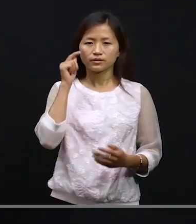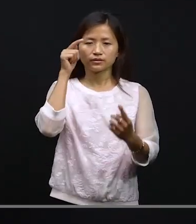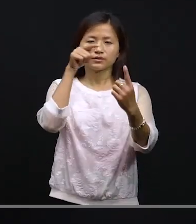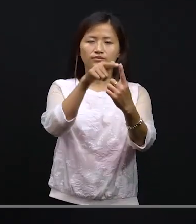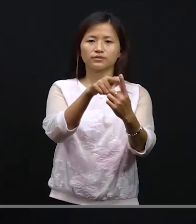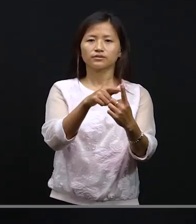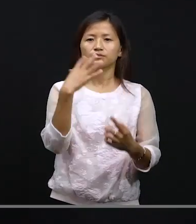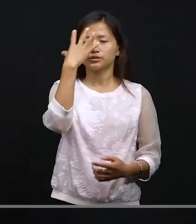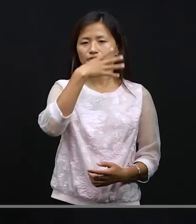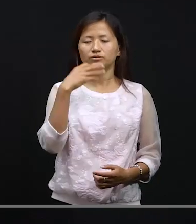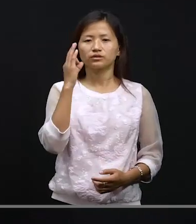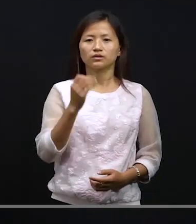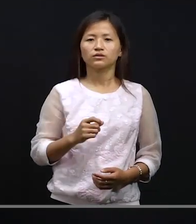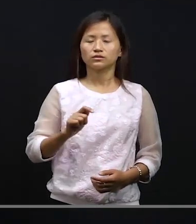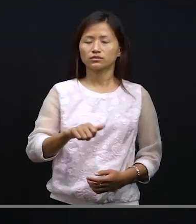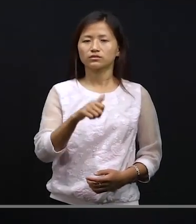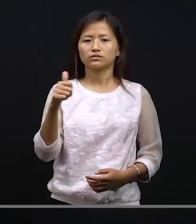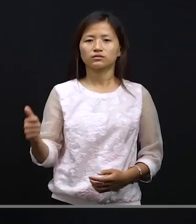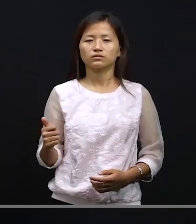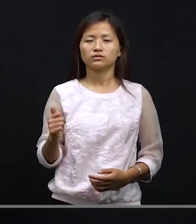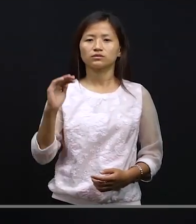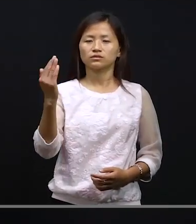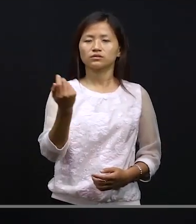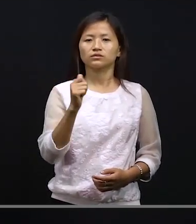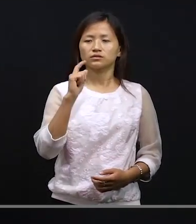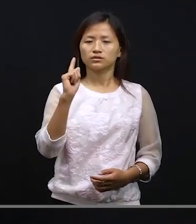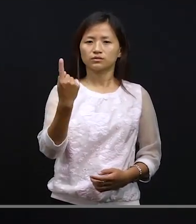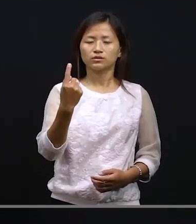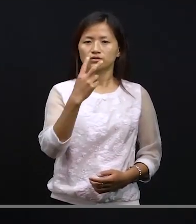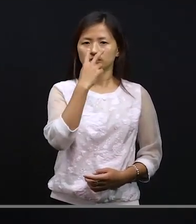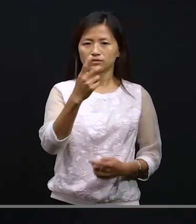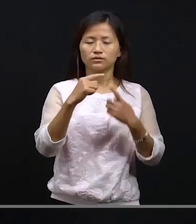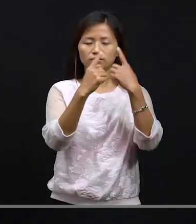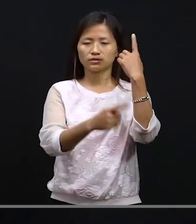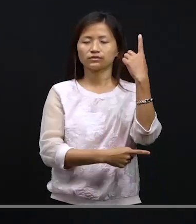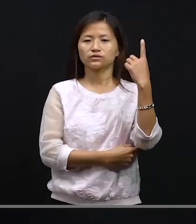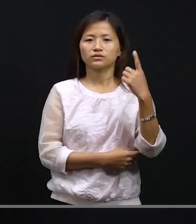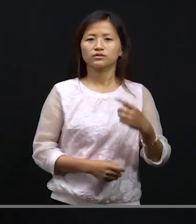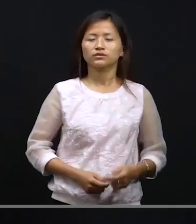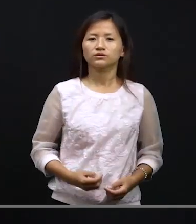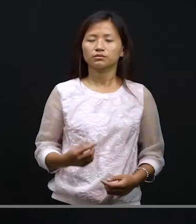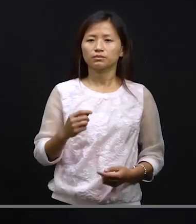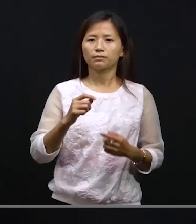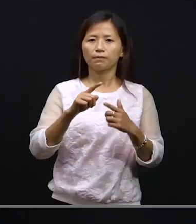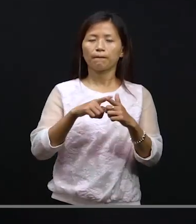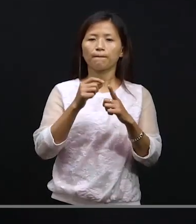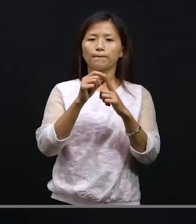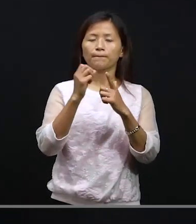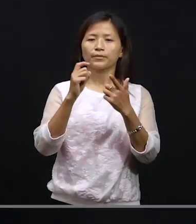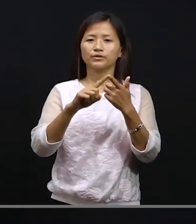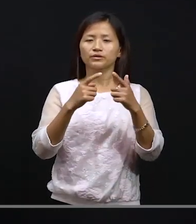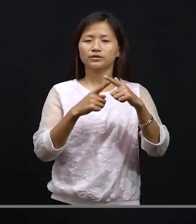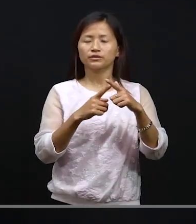the beauty of something or someone. But in the last verse, we see that the poet was willing to give himself to